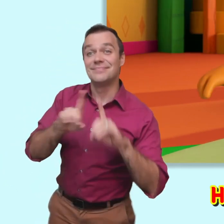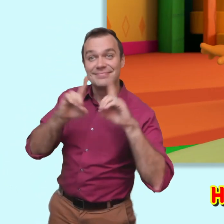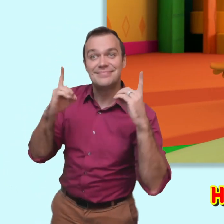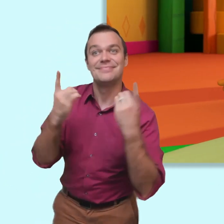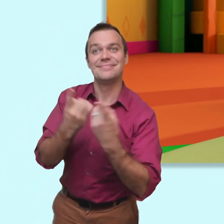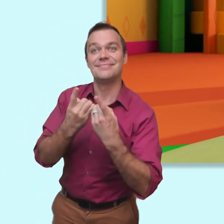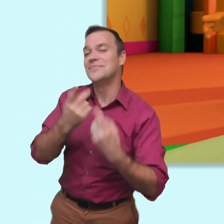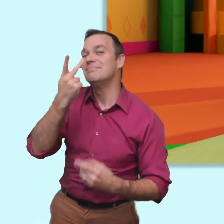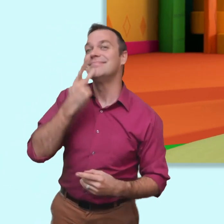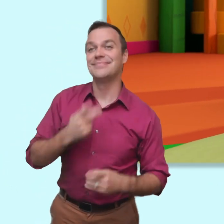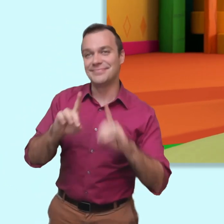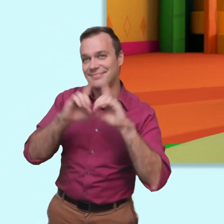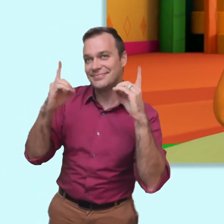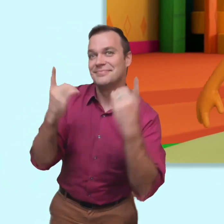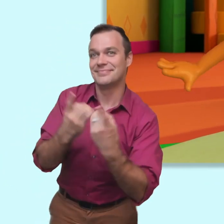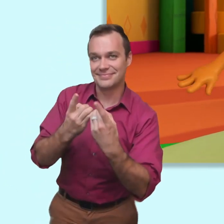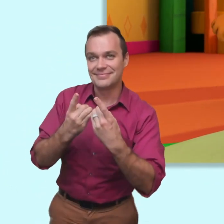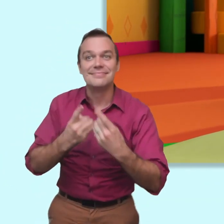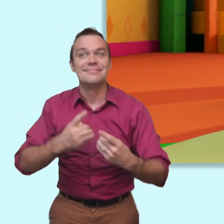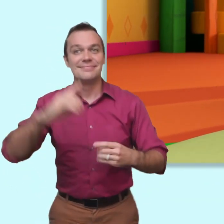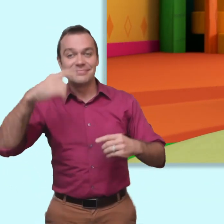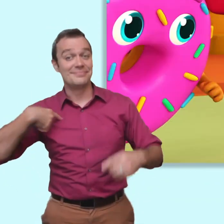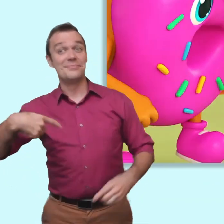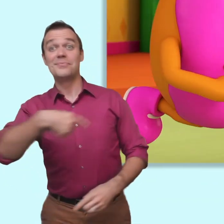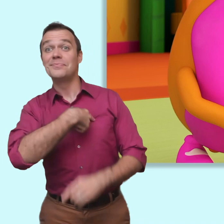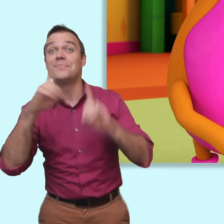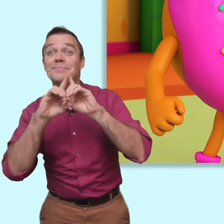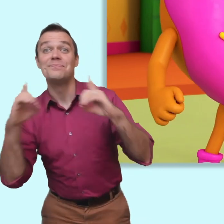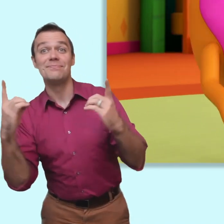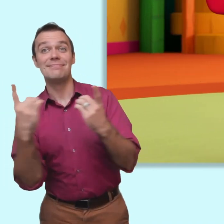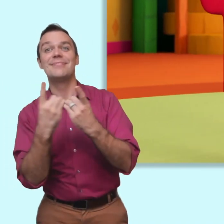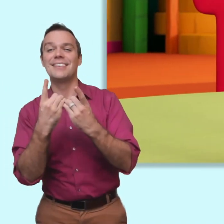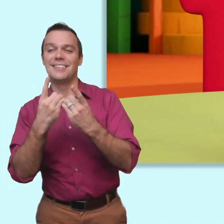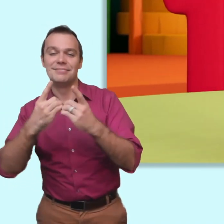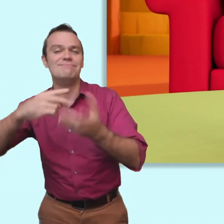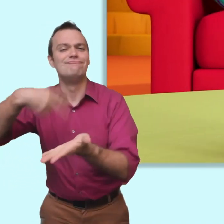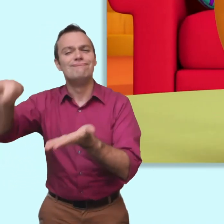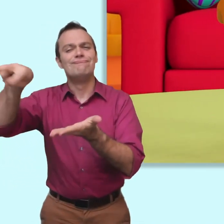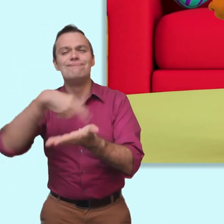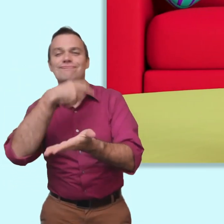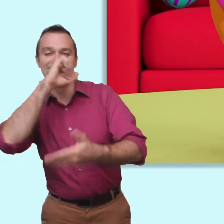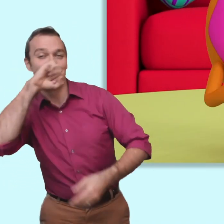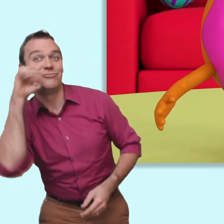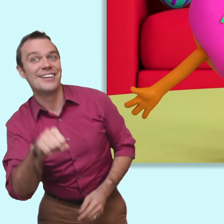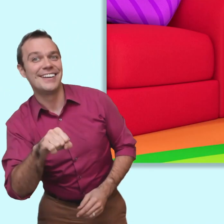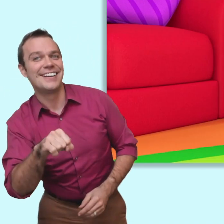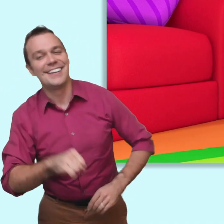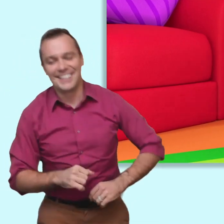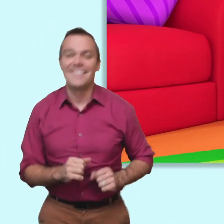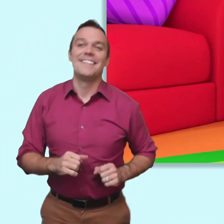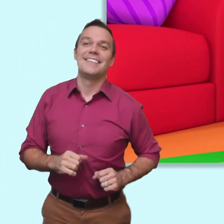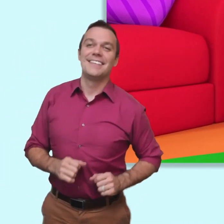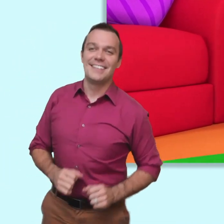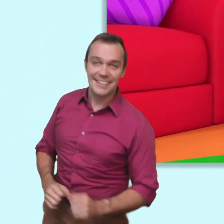pink donut, the pink donut, the pink donut. We are the donuts, and we love to dance.